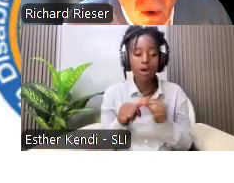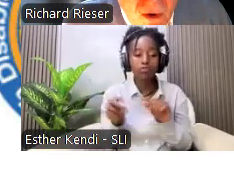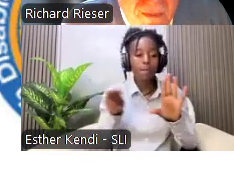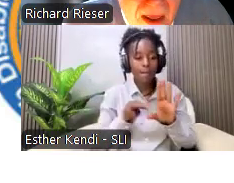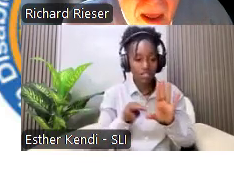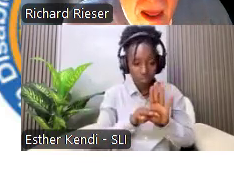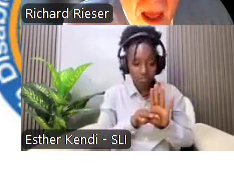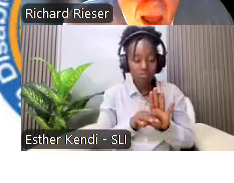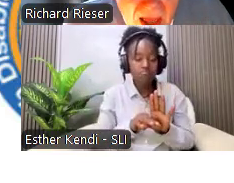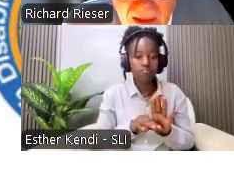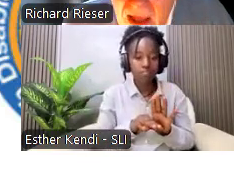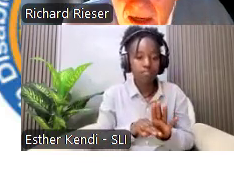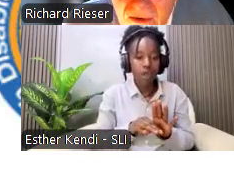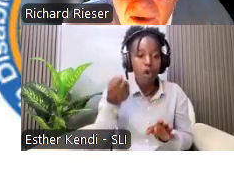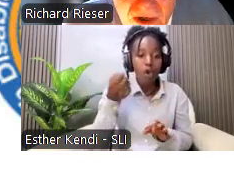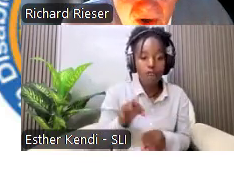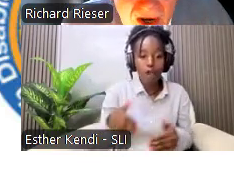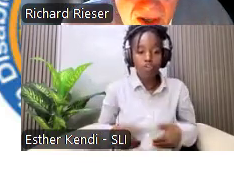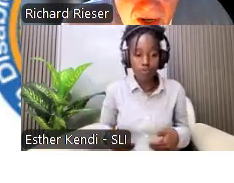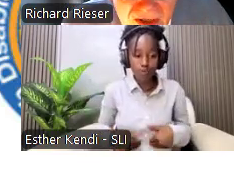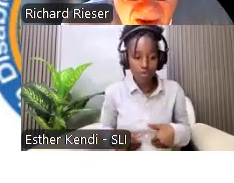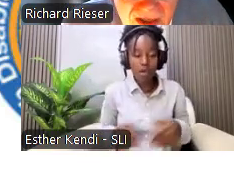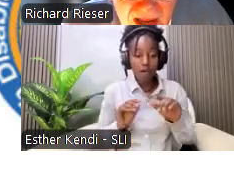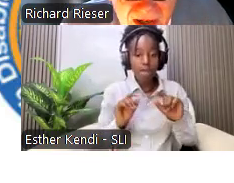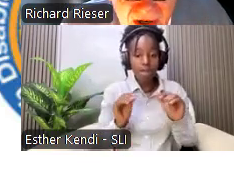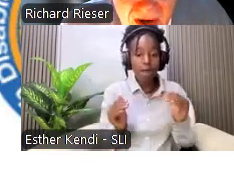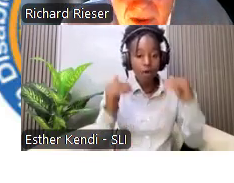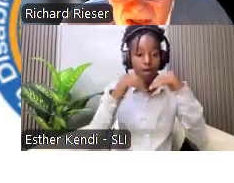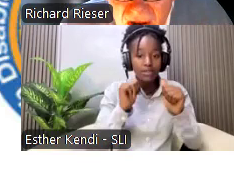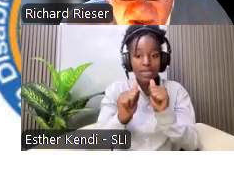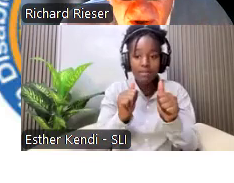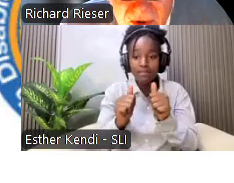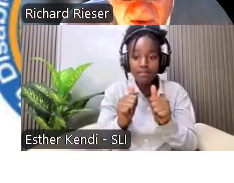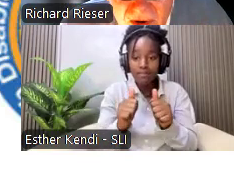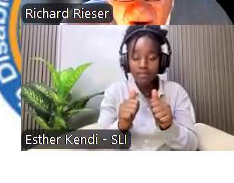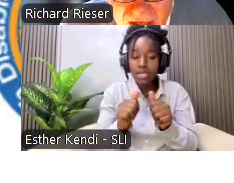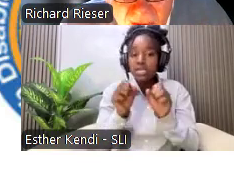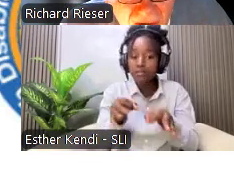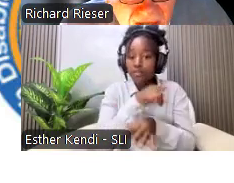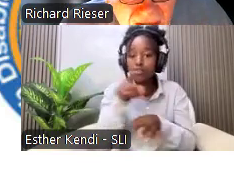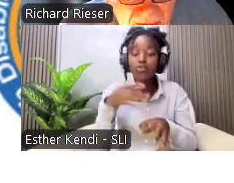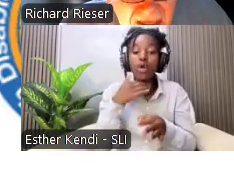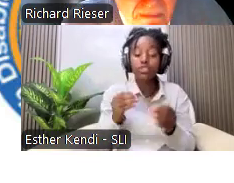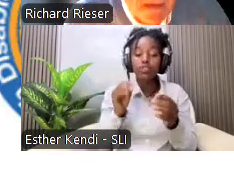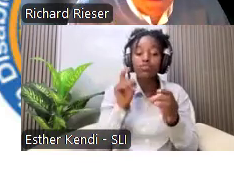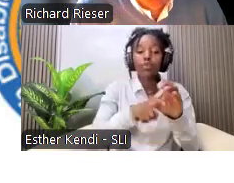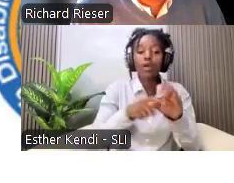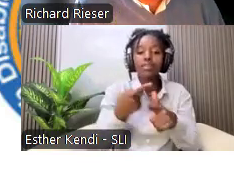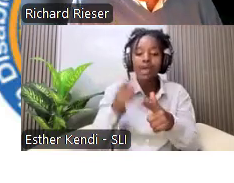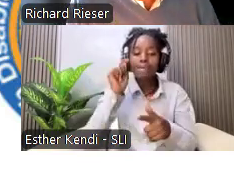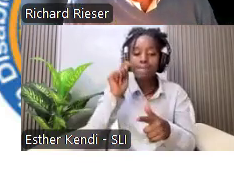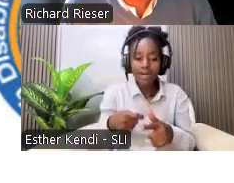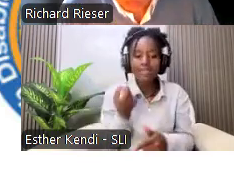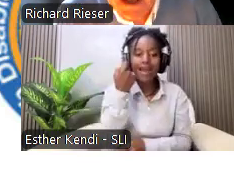youth forum. And in order to join it, you need to understand and agree with a social human rights model of disability, be people